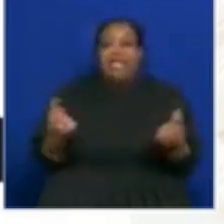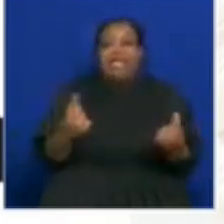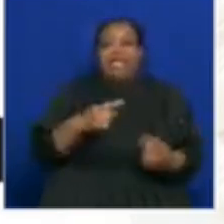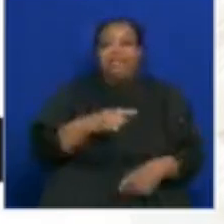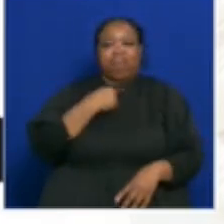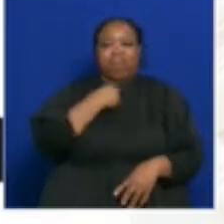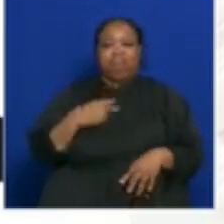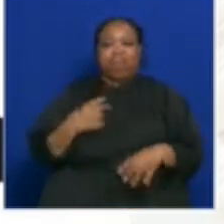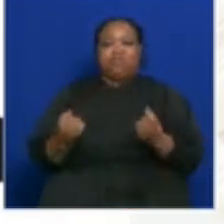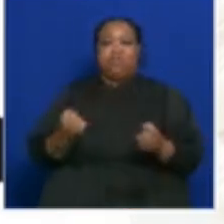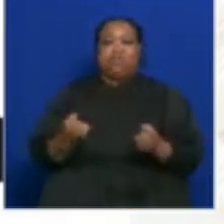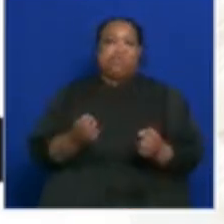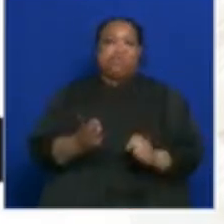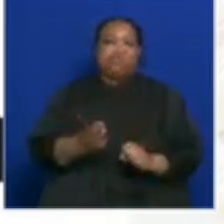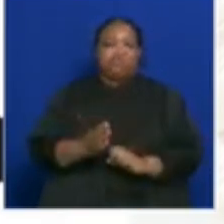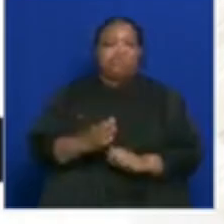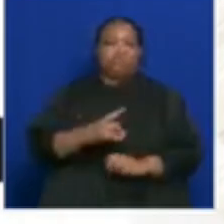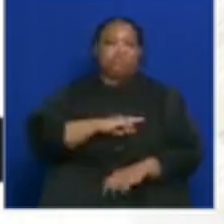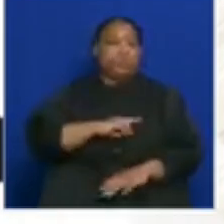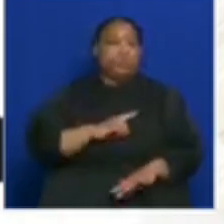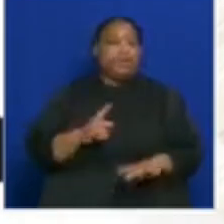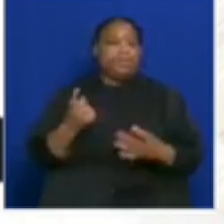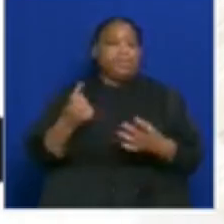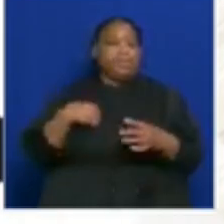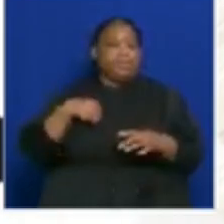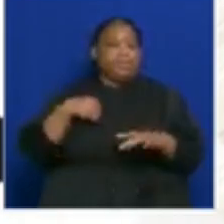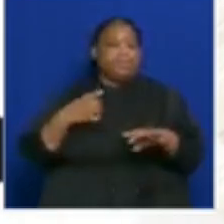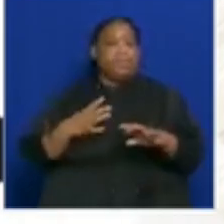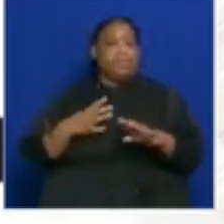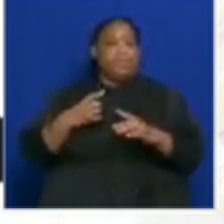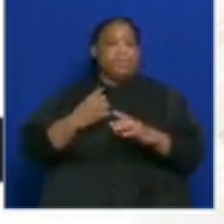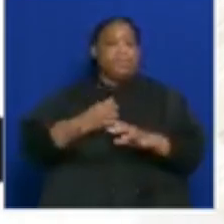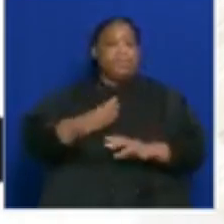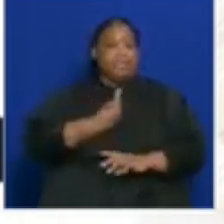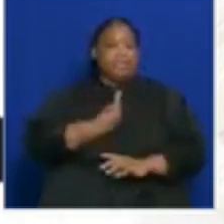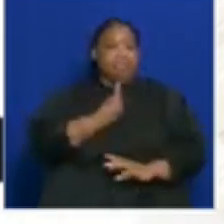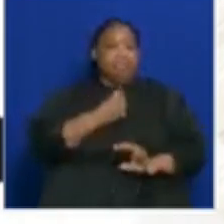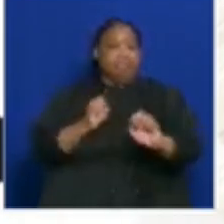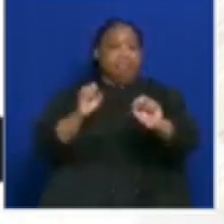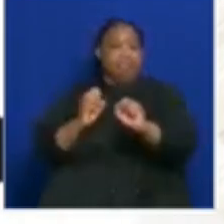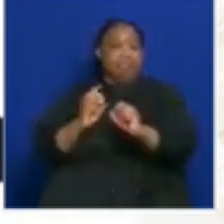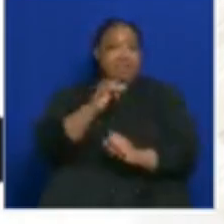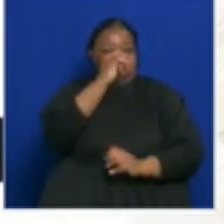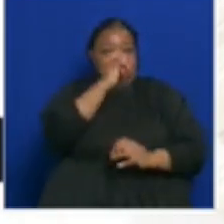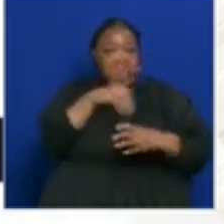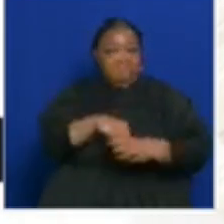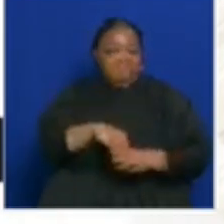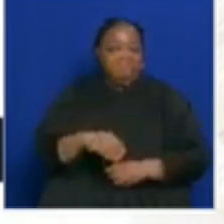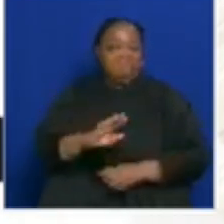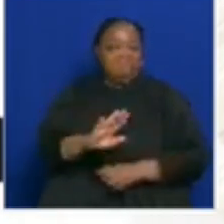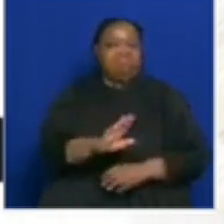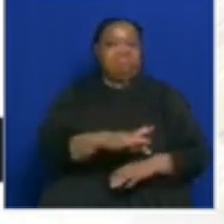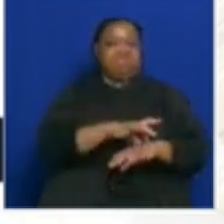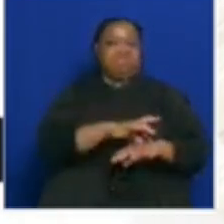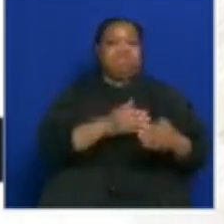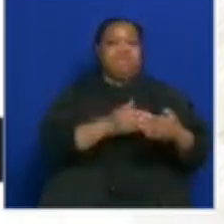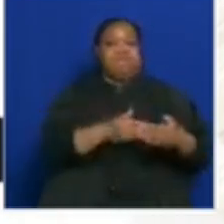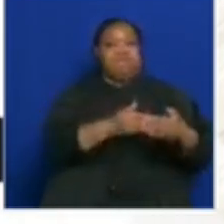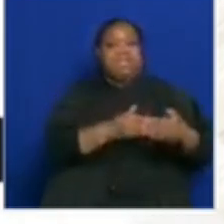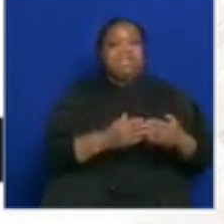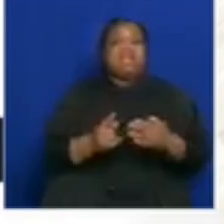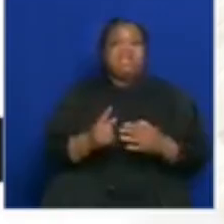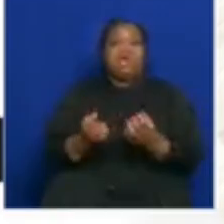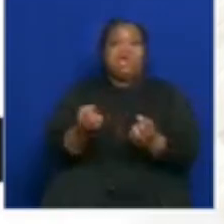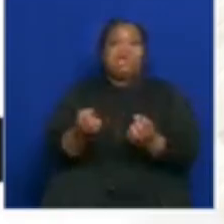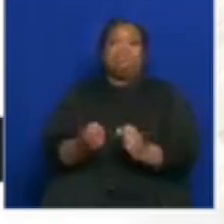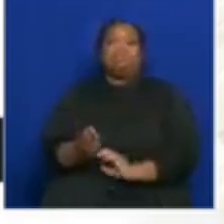myself. The Medicare SABS tender is a subject of a criminal court case, as already alluded to above. I